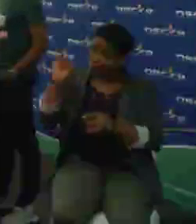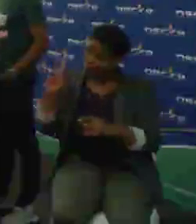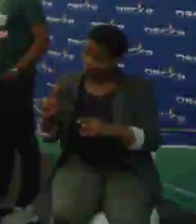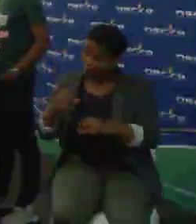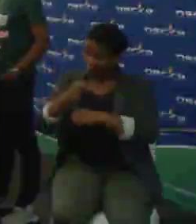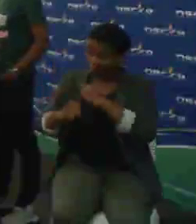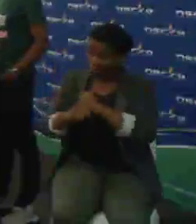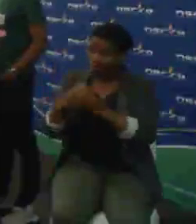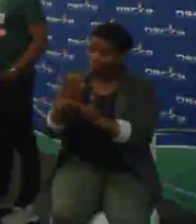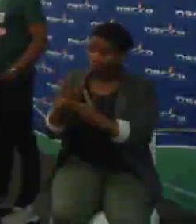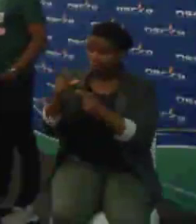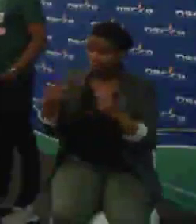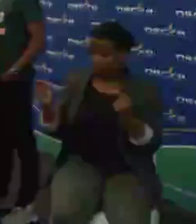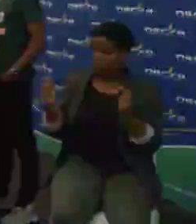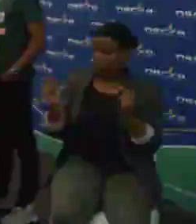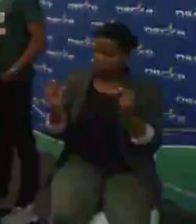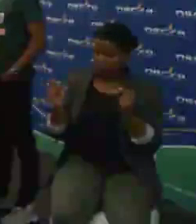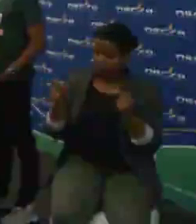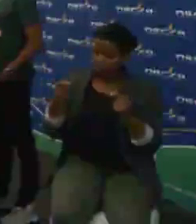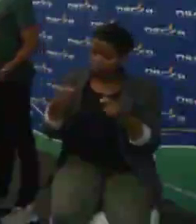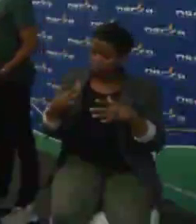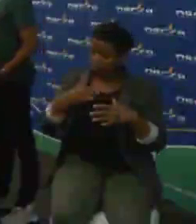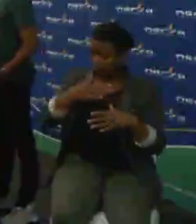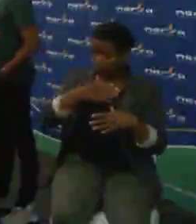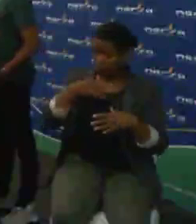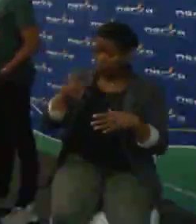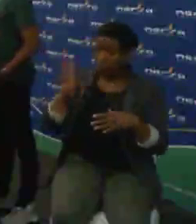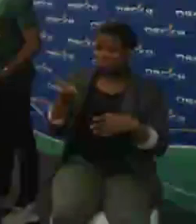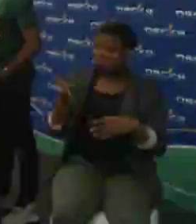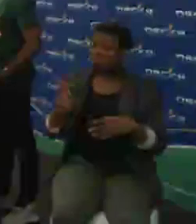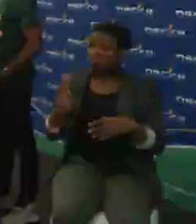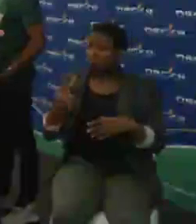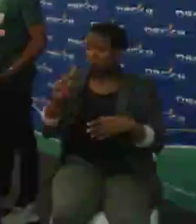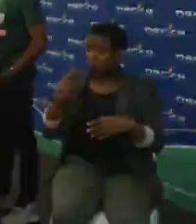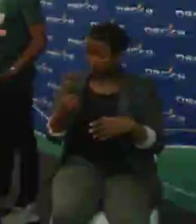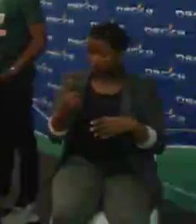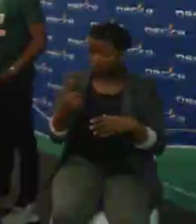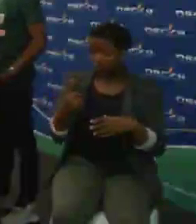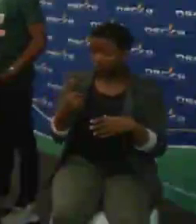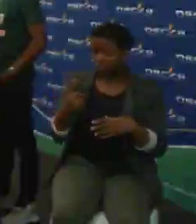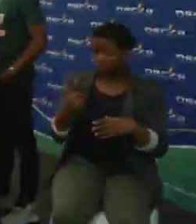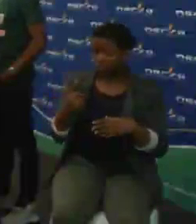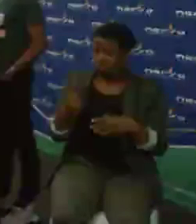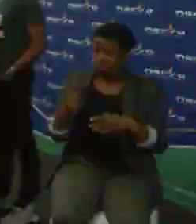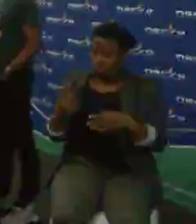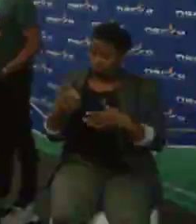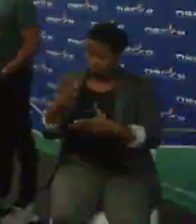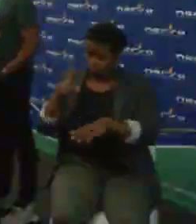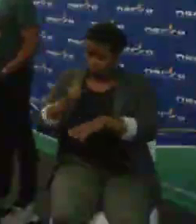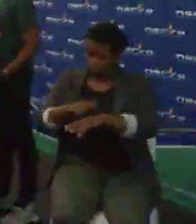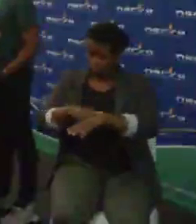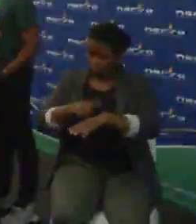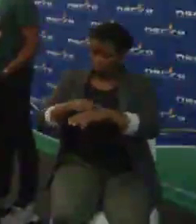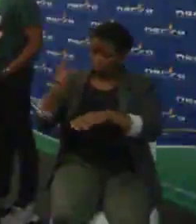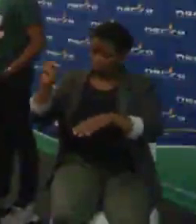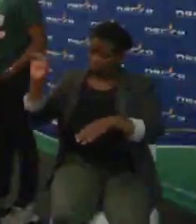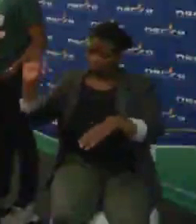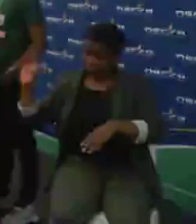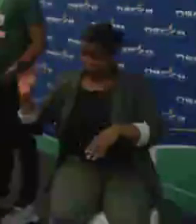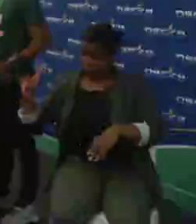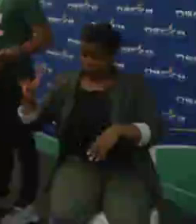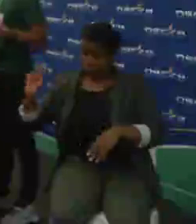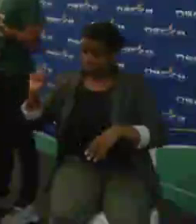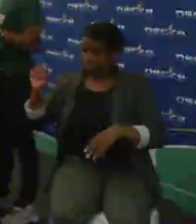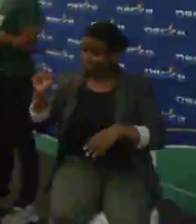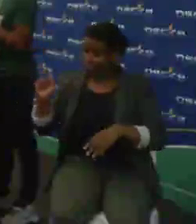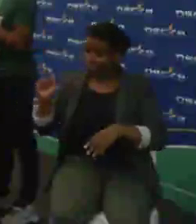was done. We feel that this, again, is one of those moments where Nersa needs to take a stand and say,